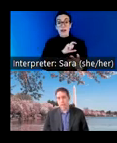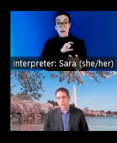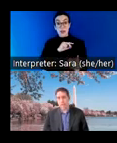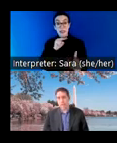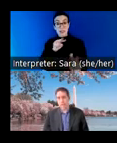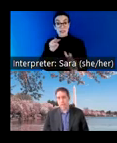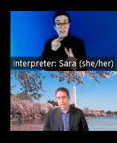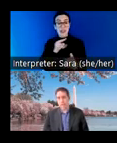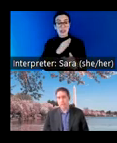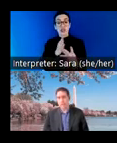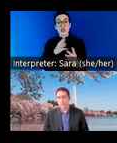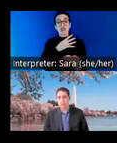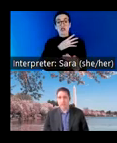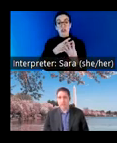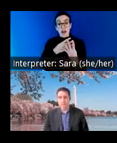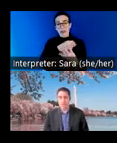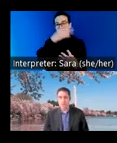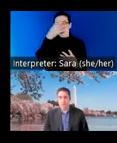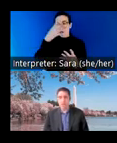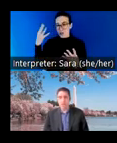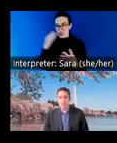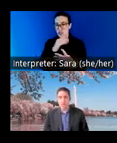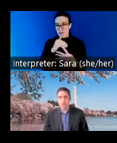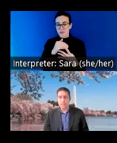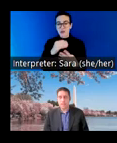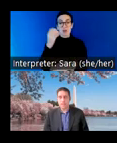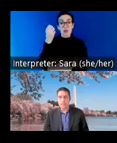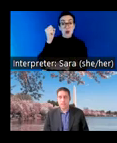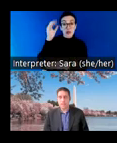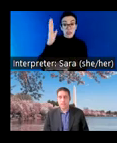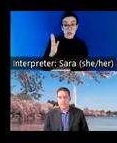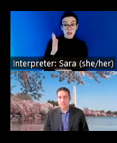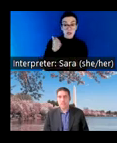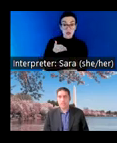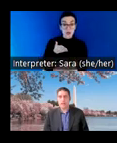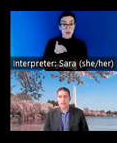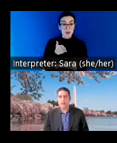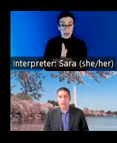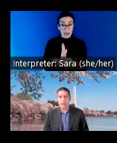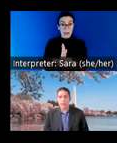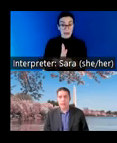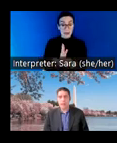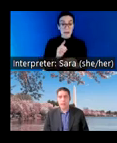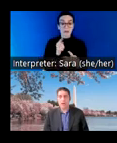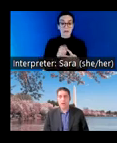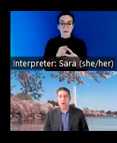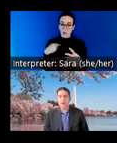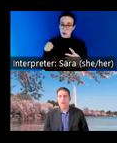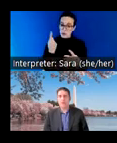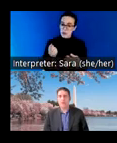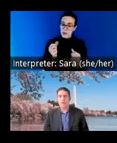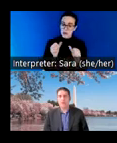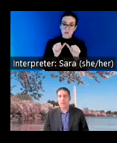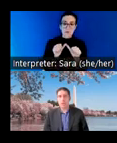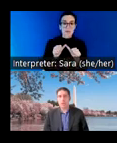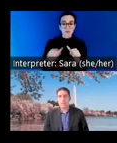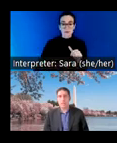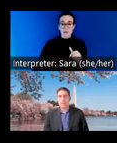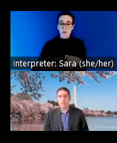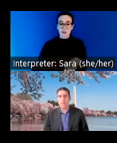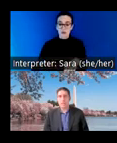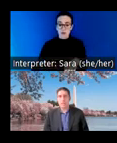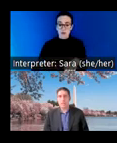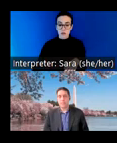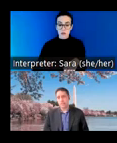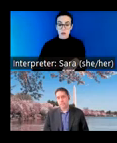speech, and particularly protesters' rights, we have been continually on the front line of